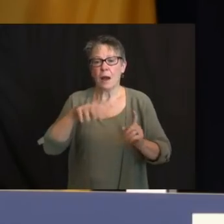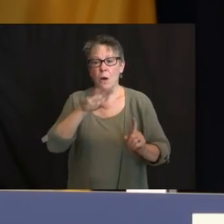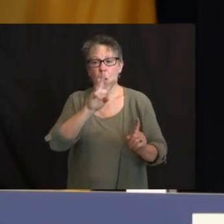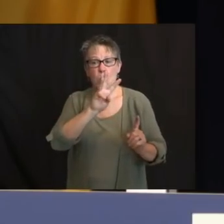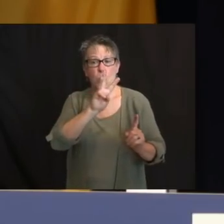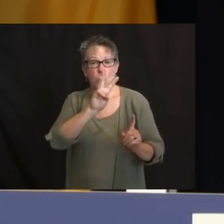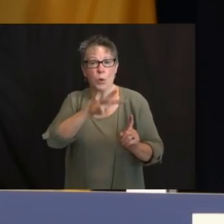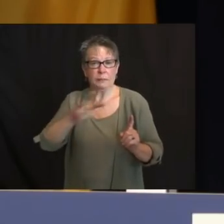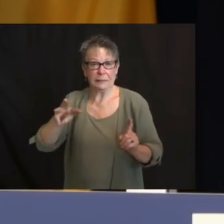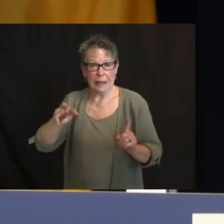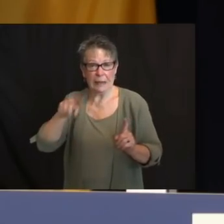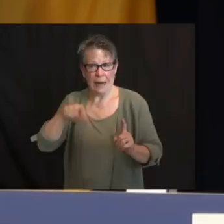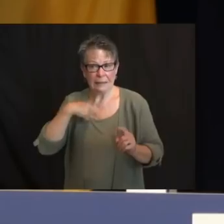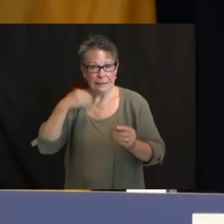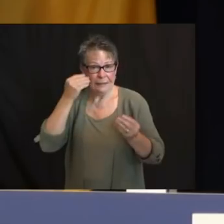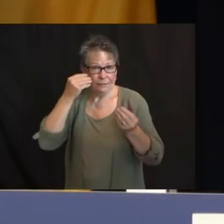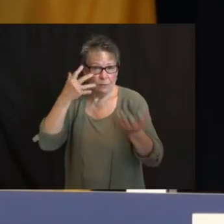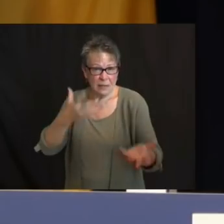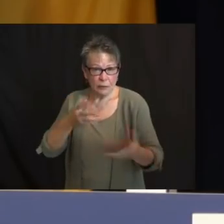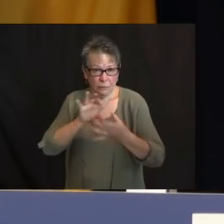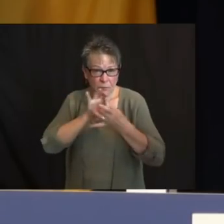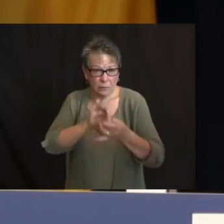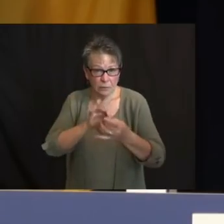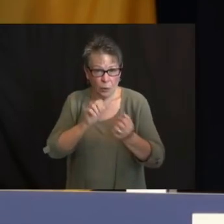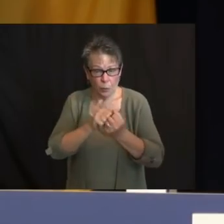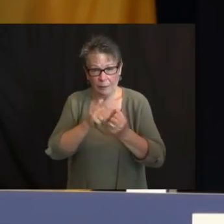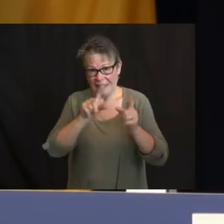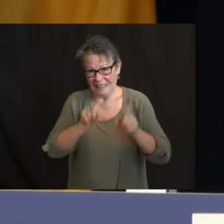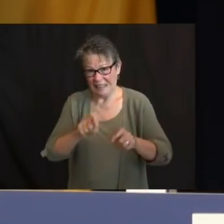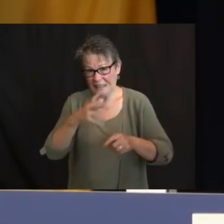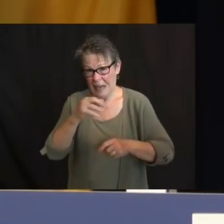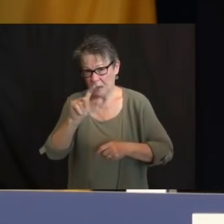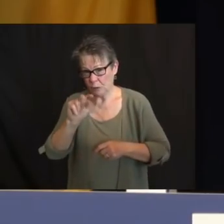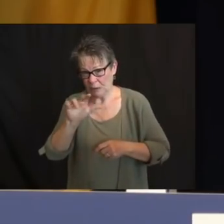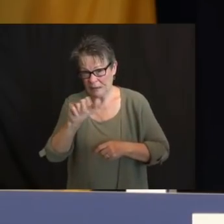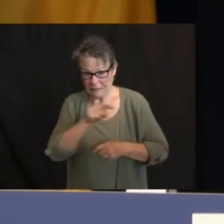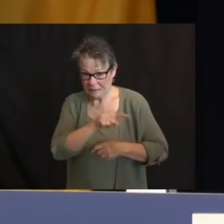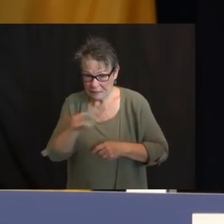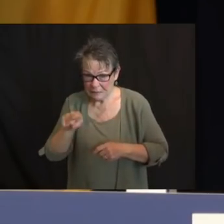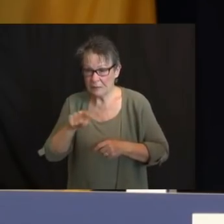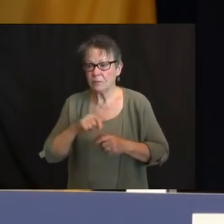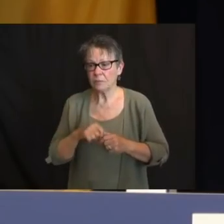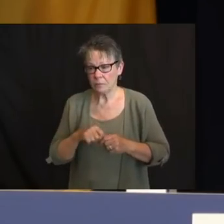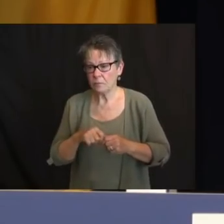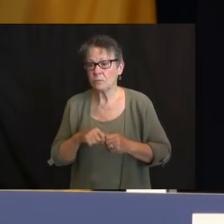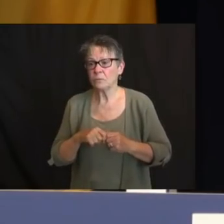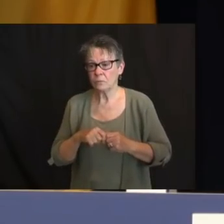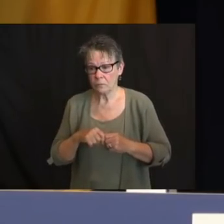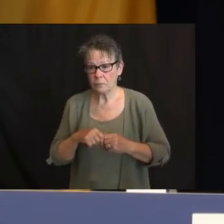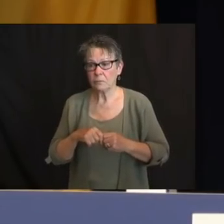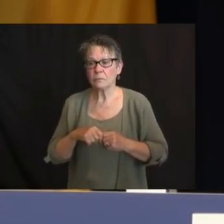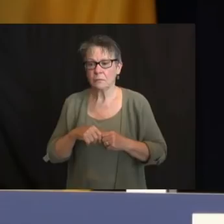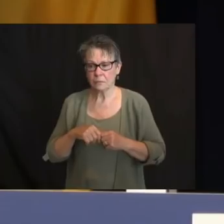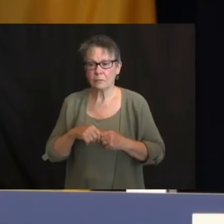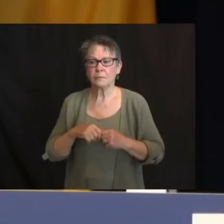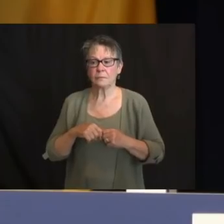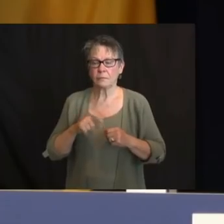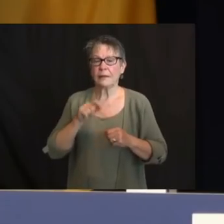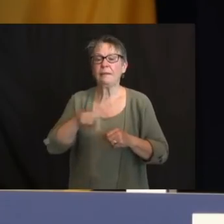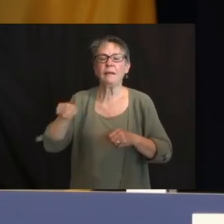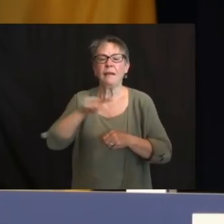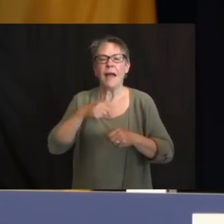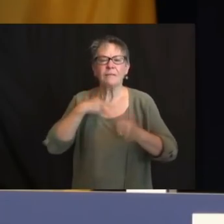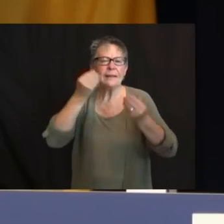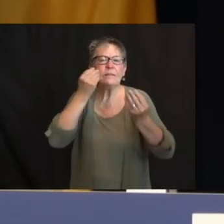Friday. We expect to review those proposals in the coming week. The vendors will help the state with